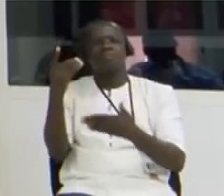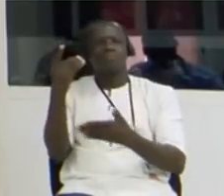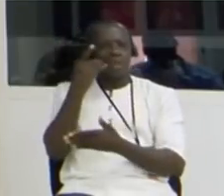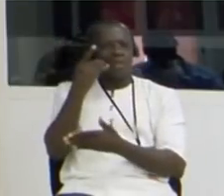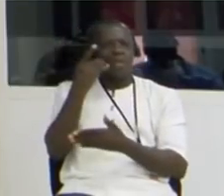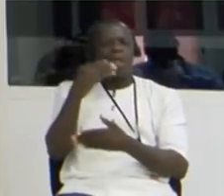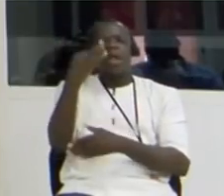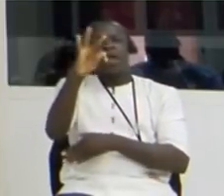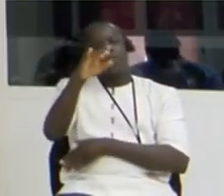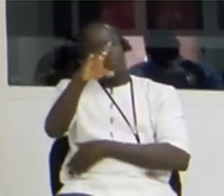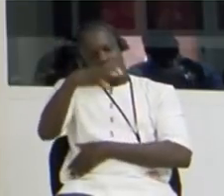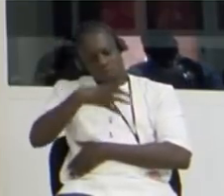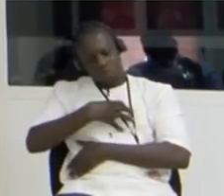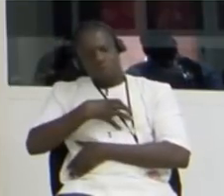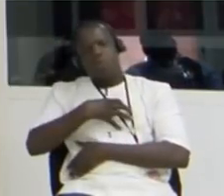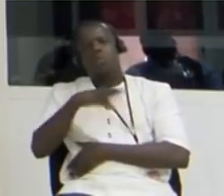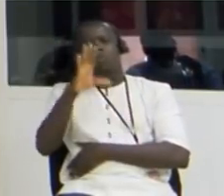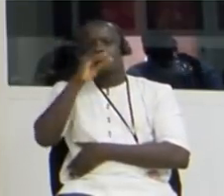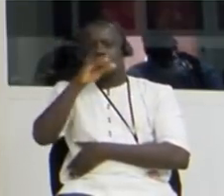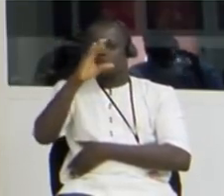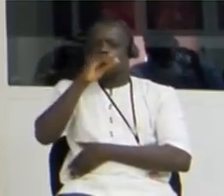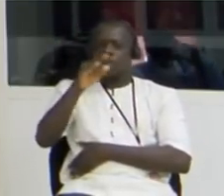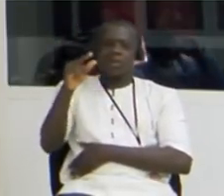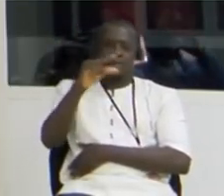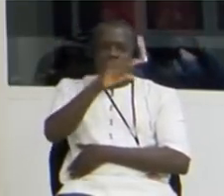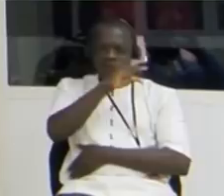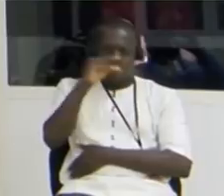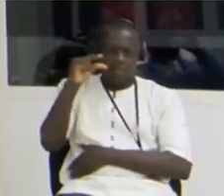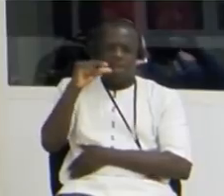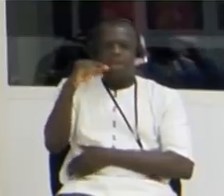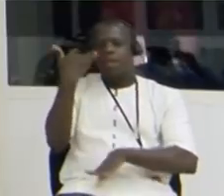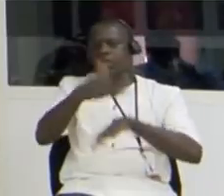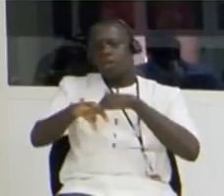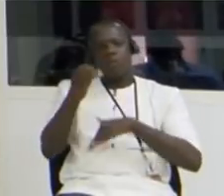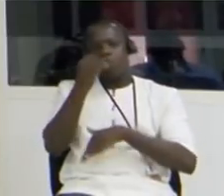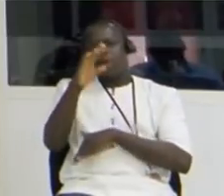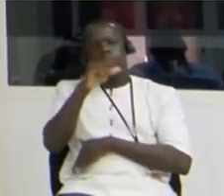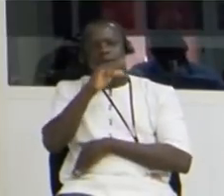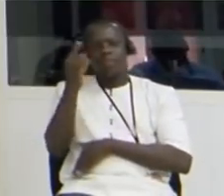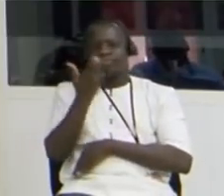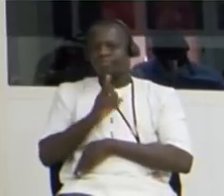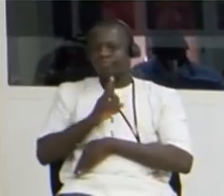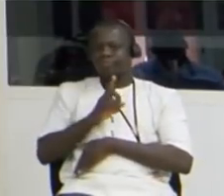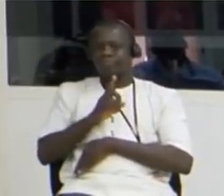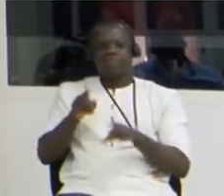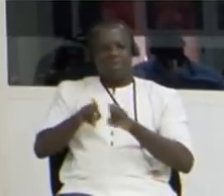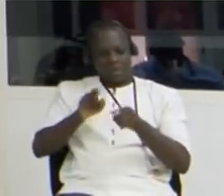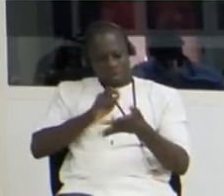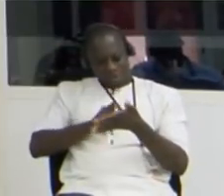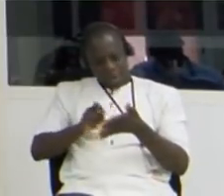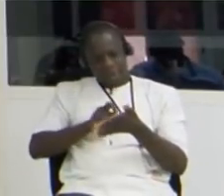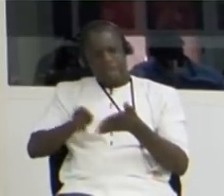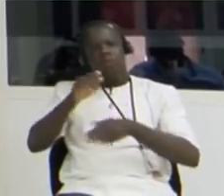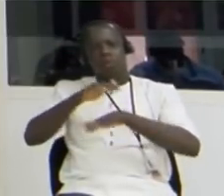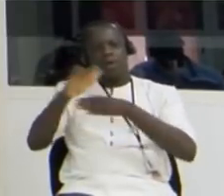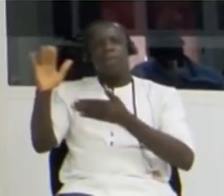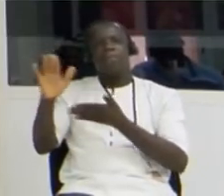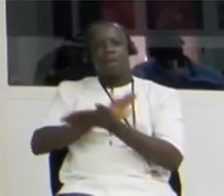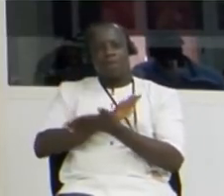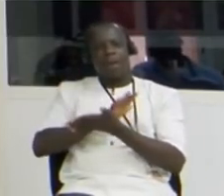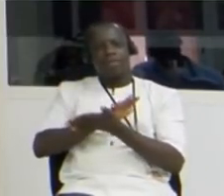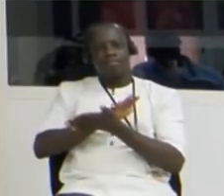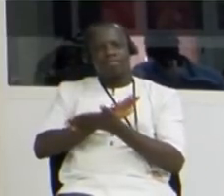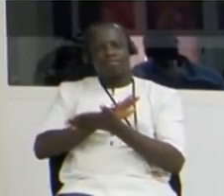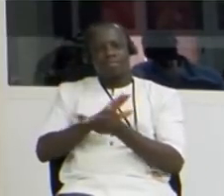you need to mention a particular name, or perhaps don't mention names, write them down for us on the piece of paper, which we will supply. I would prefer